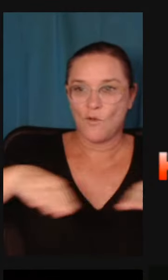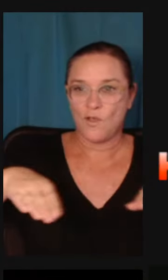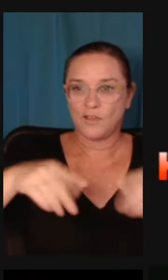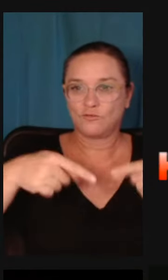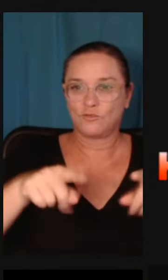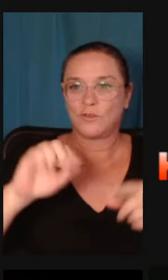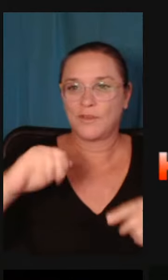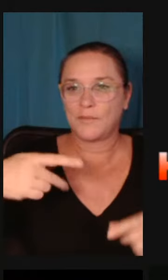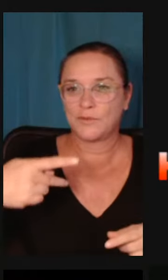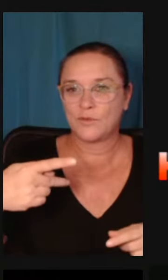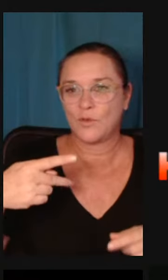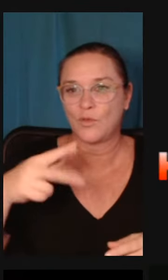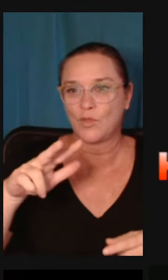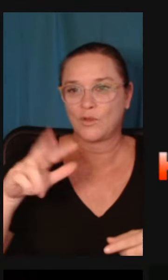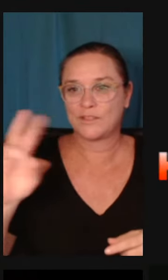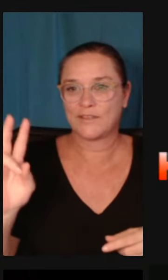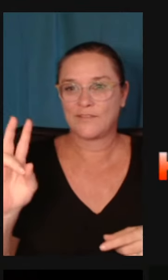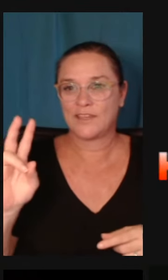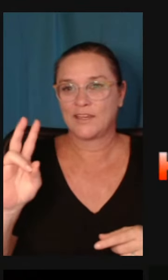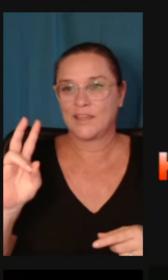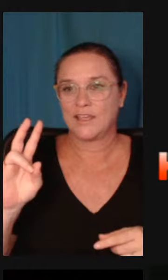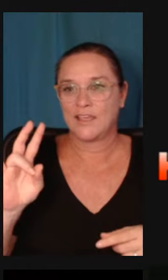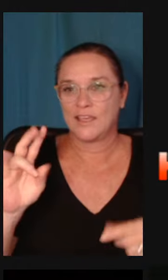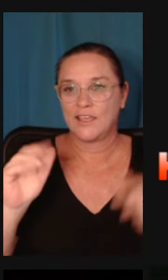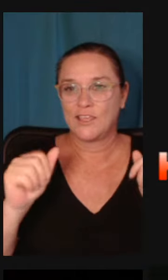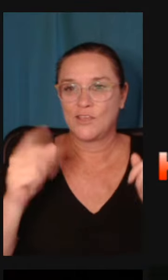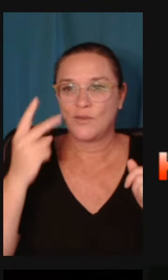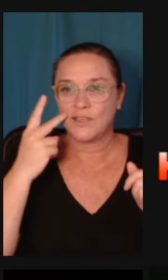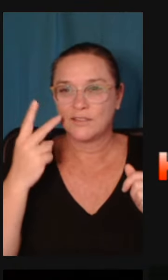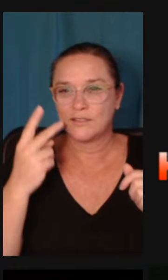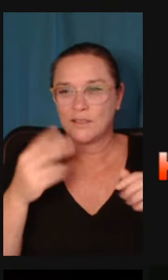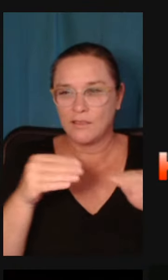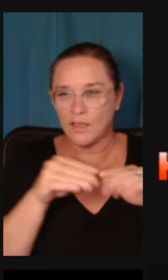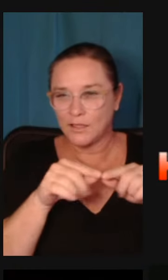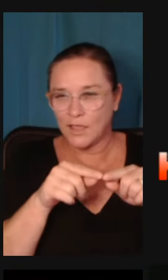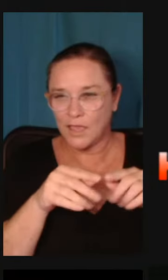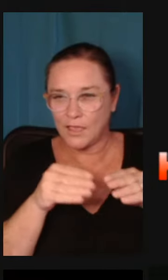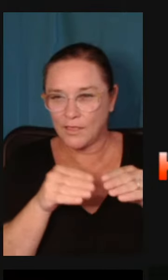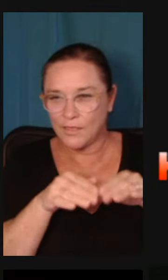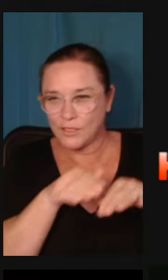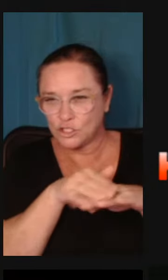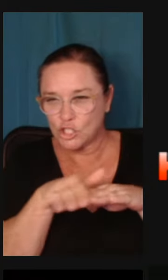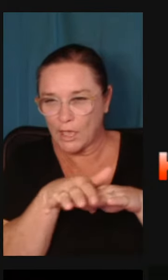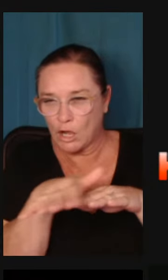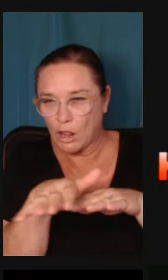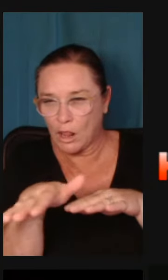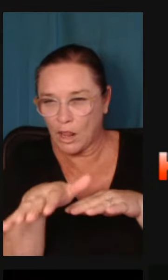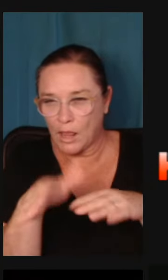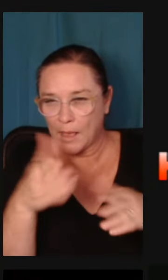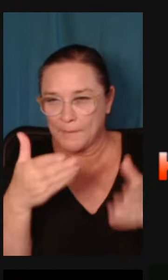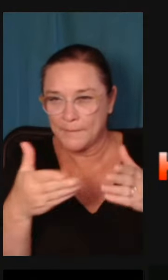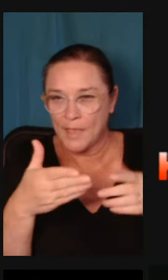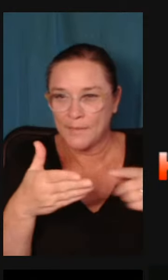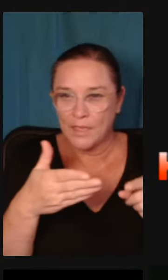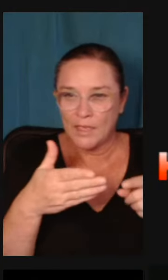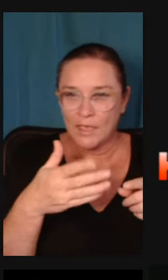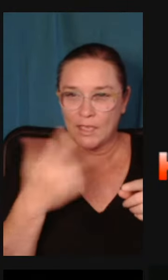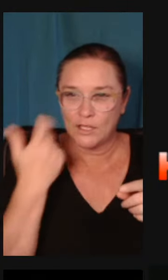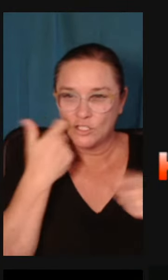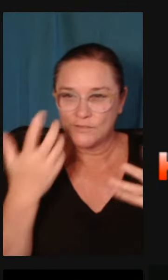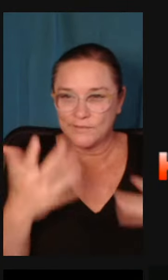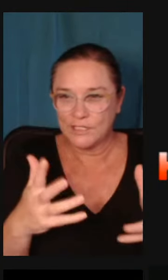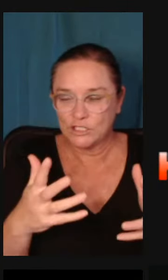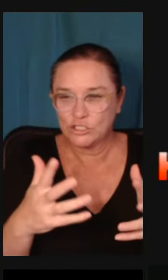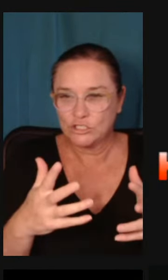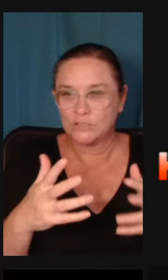the I don't see an actual channel between events and the flows. I mean, it might have just ended right there, and the lava is